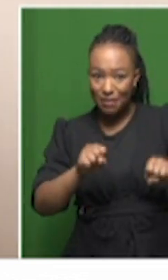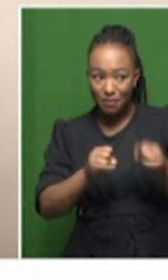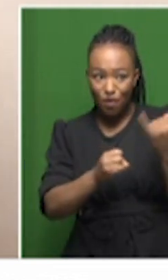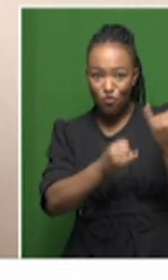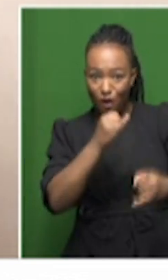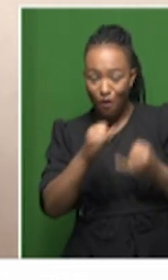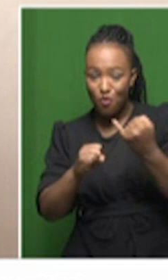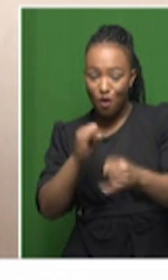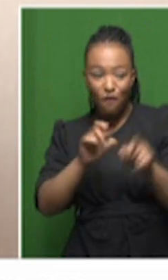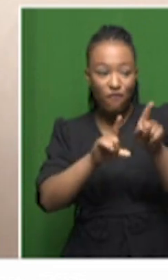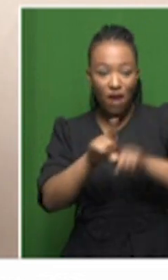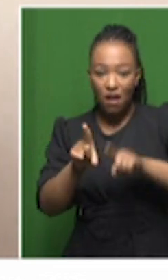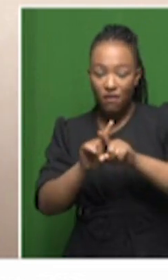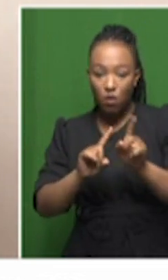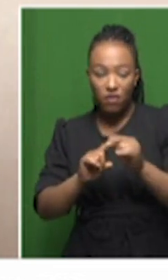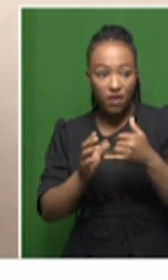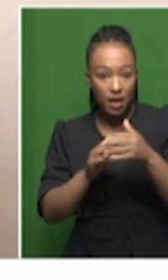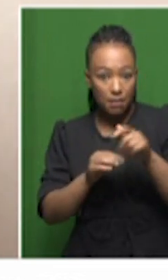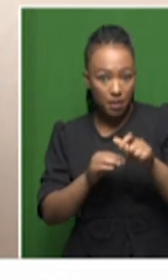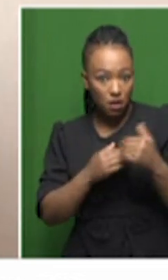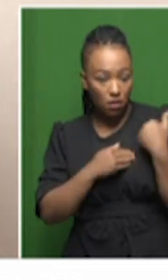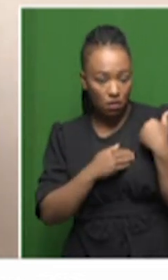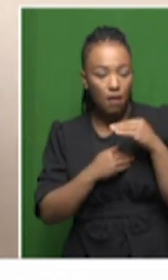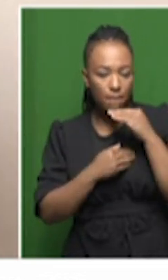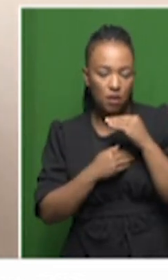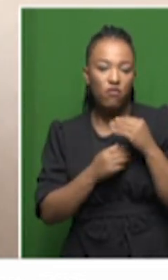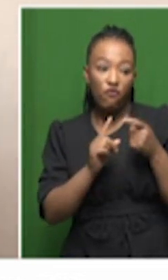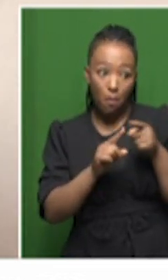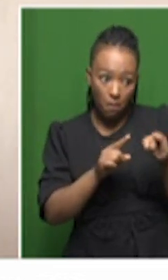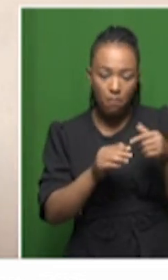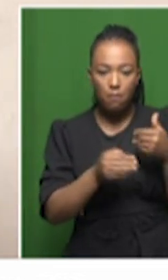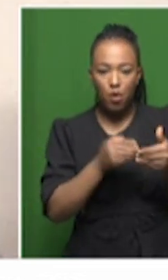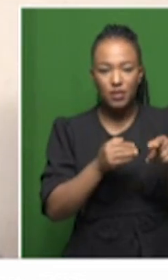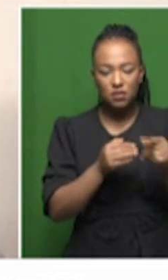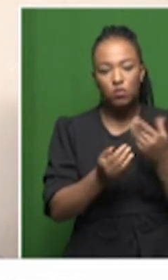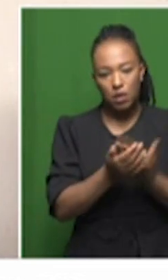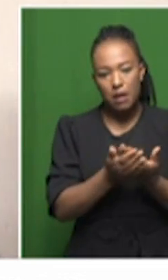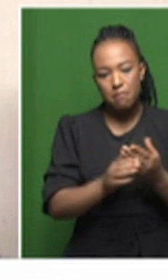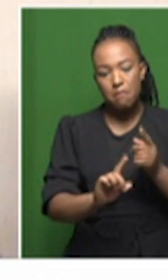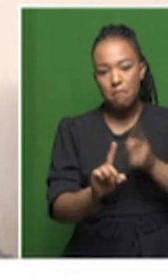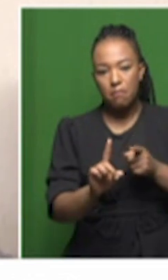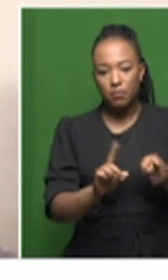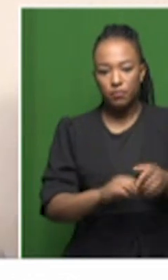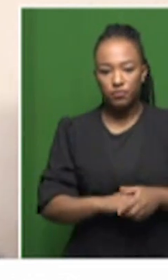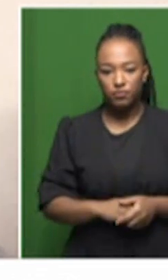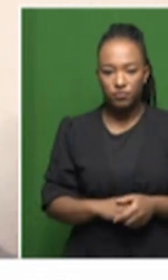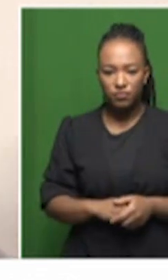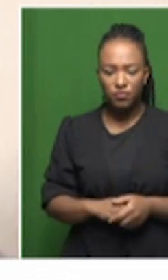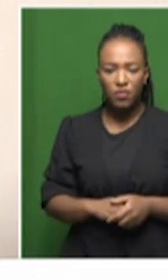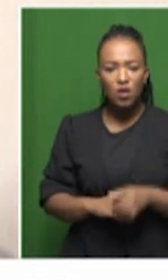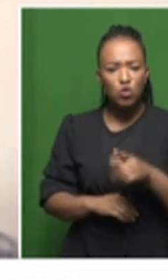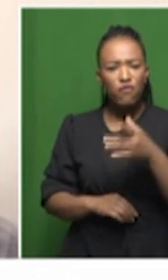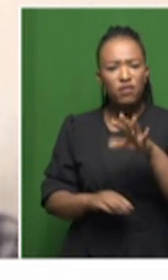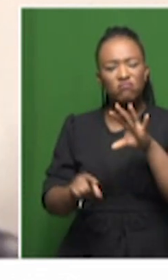there is anybody that's going to be held accountable, then it will be out of that process. So just out of interest, how did you first become aware of the